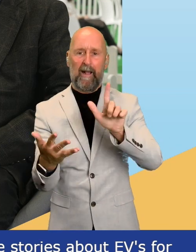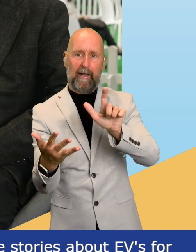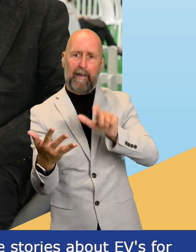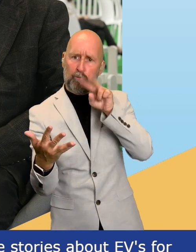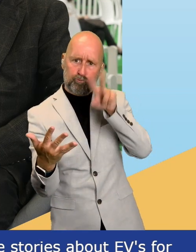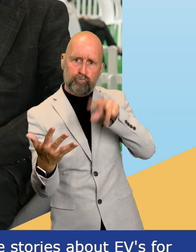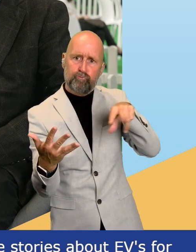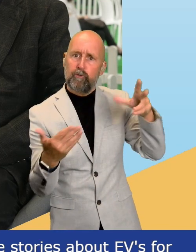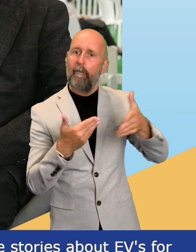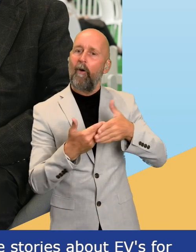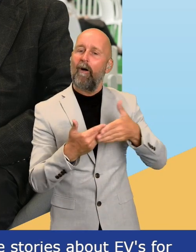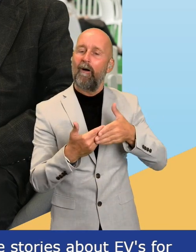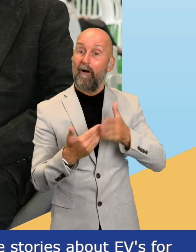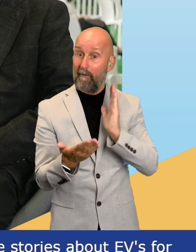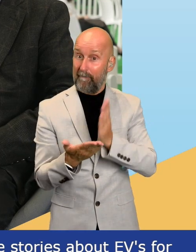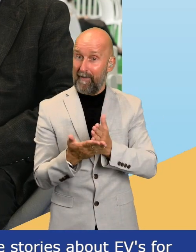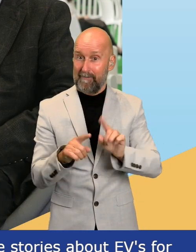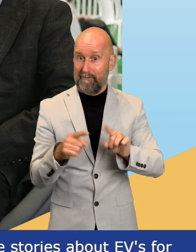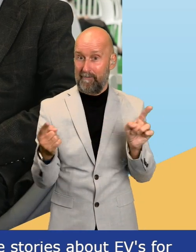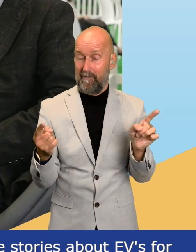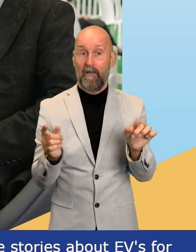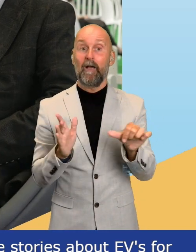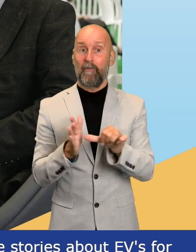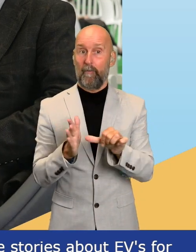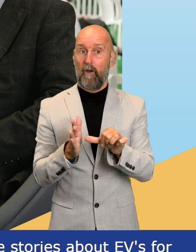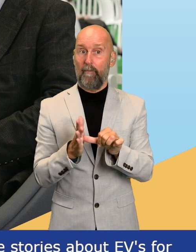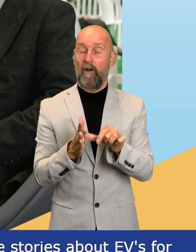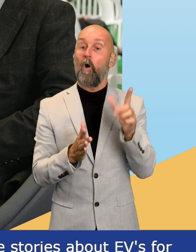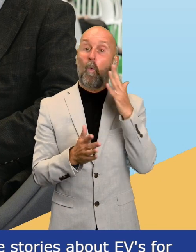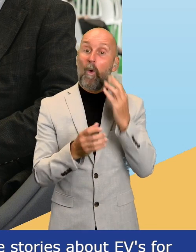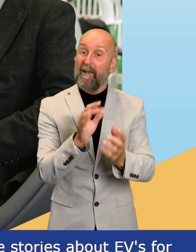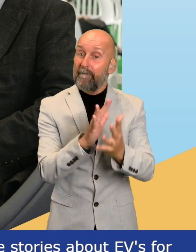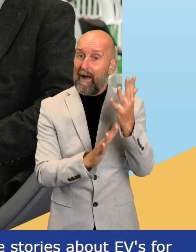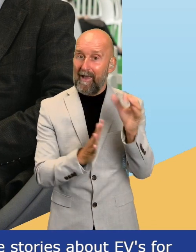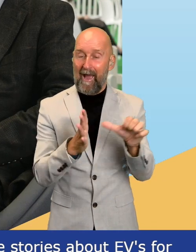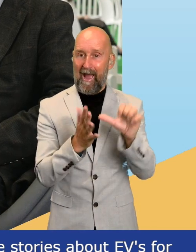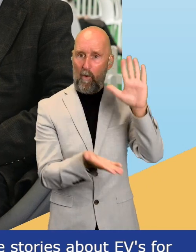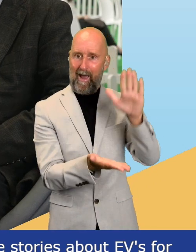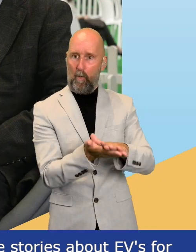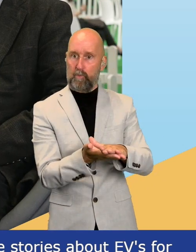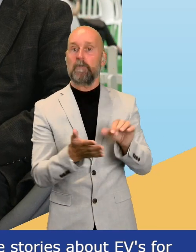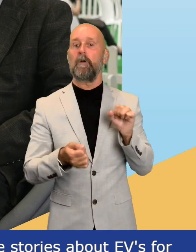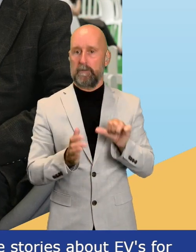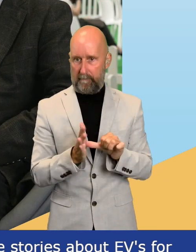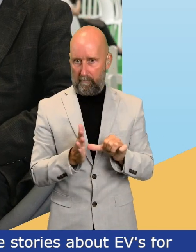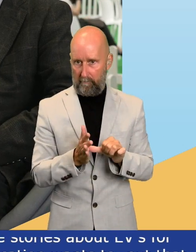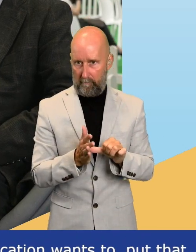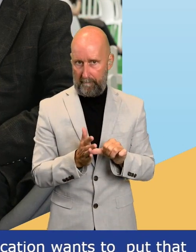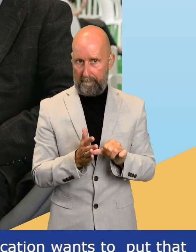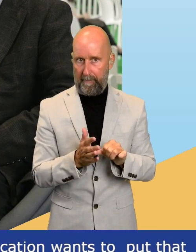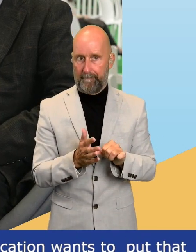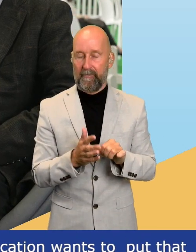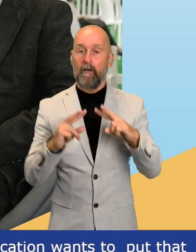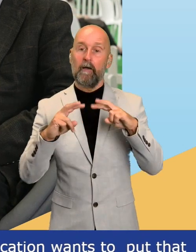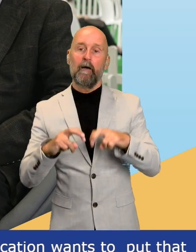But in actual fact, no. I think the problem is they're harder to put the fire out, I think, is the problem. But from everything I've